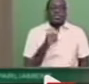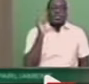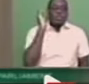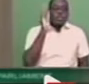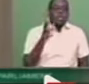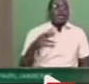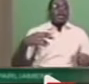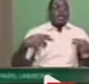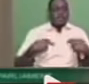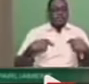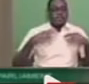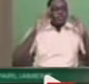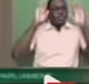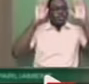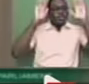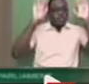dollars.